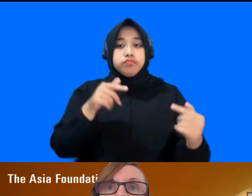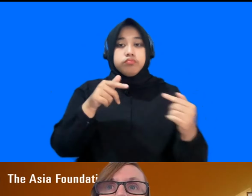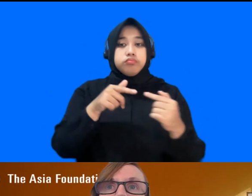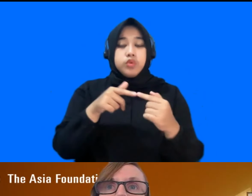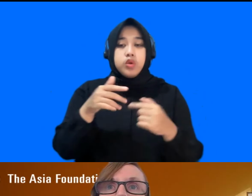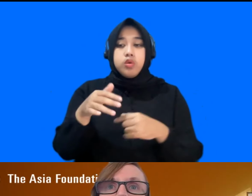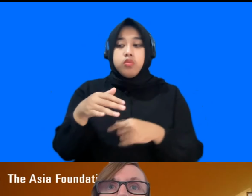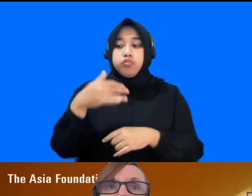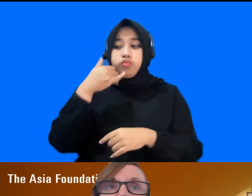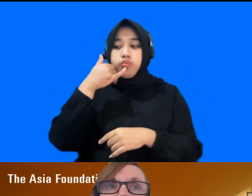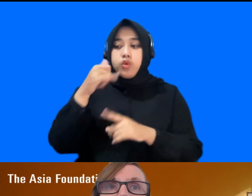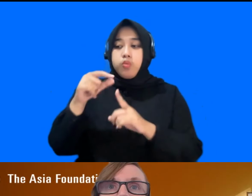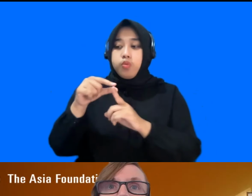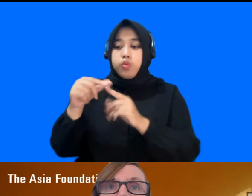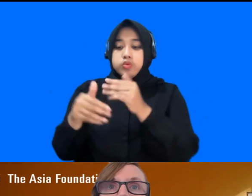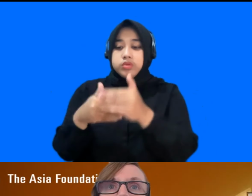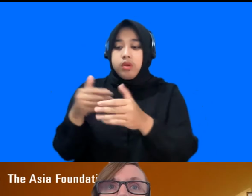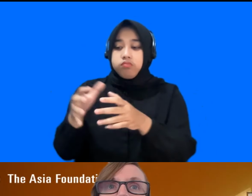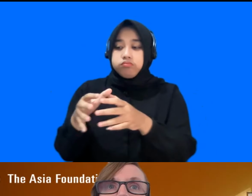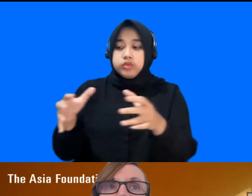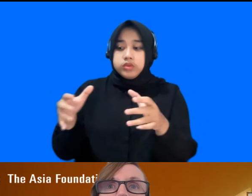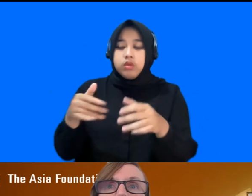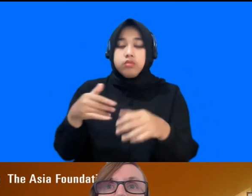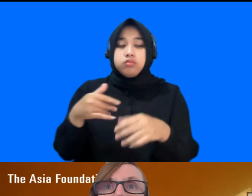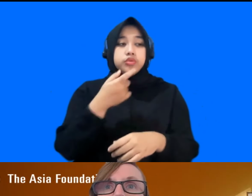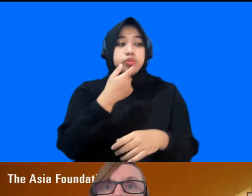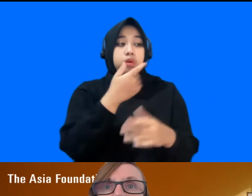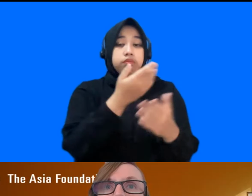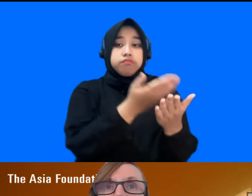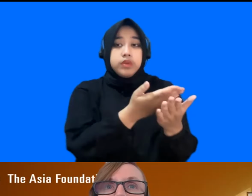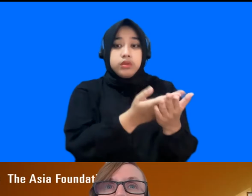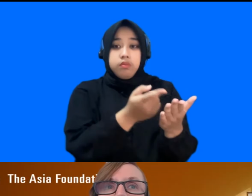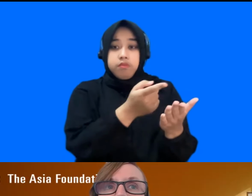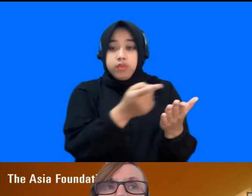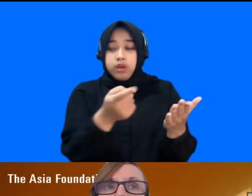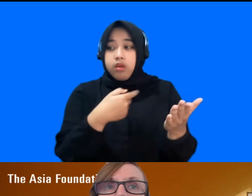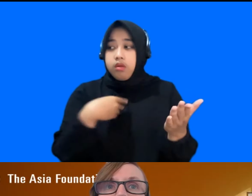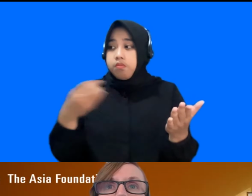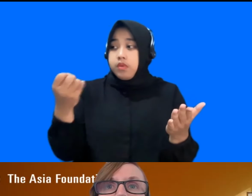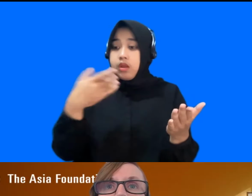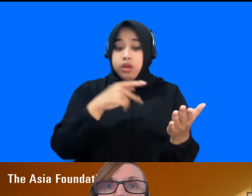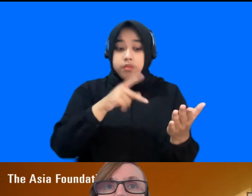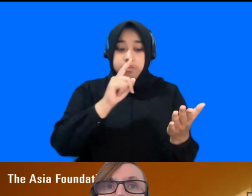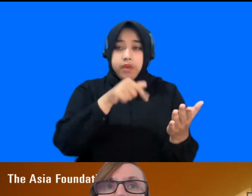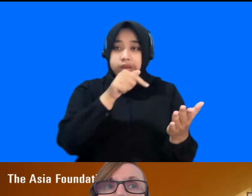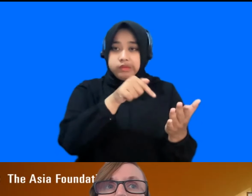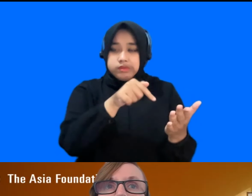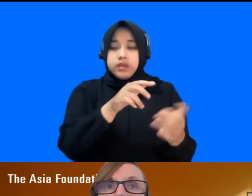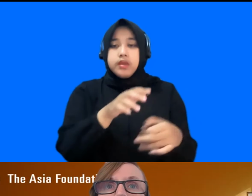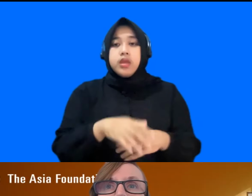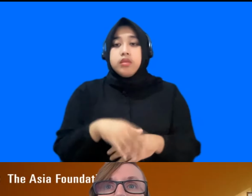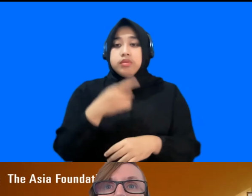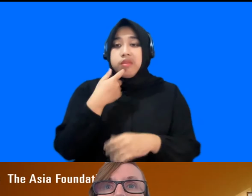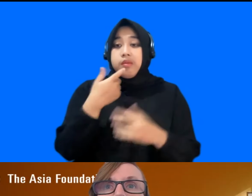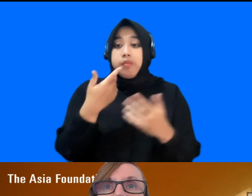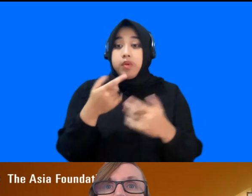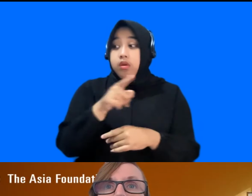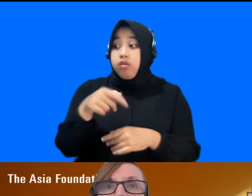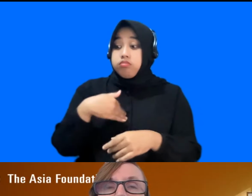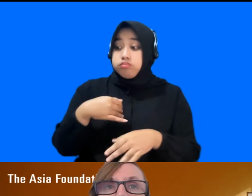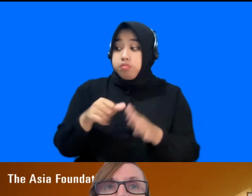asking them to, you know, you're using this, why not support it? I know a lot of organizations who do this. My consulting business does